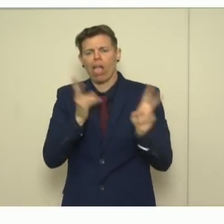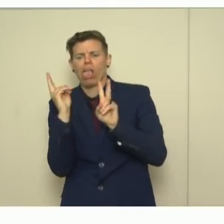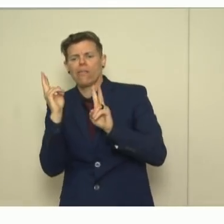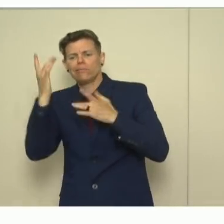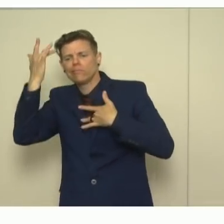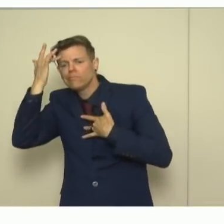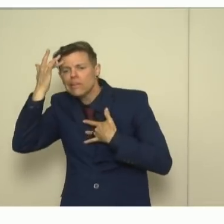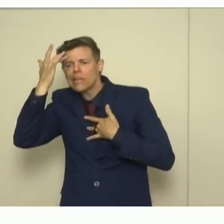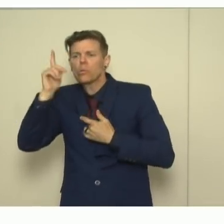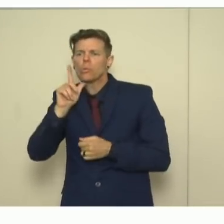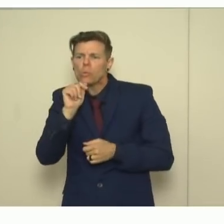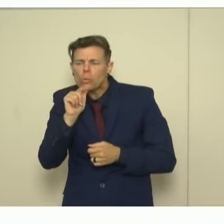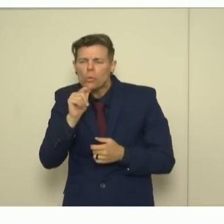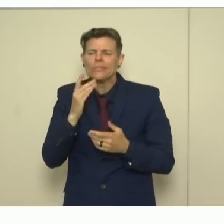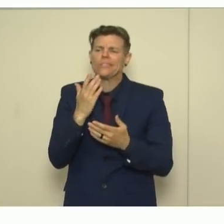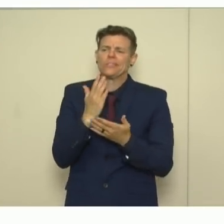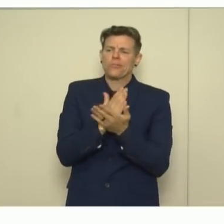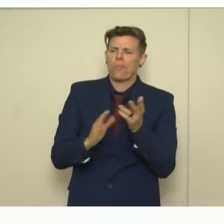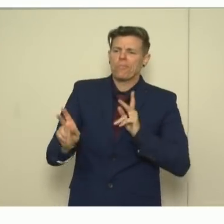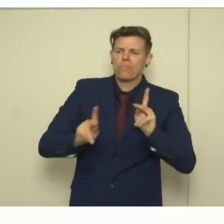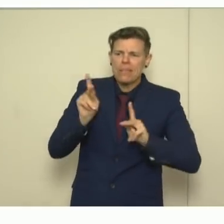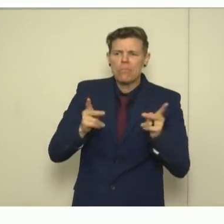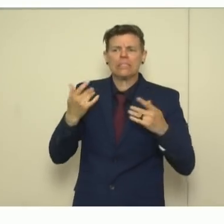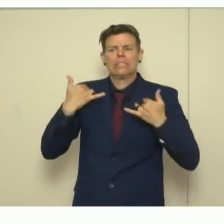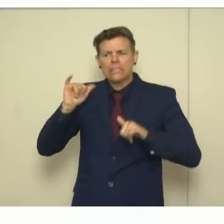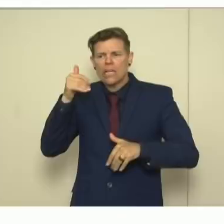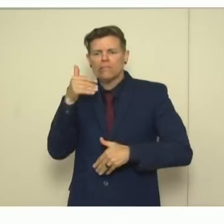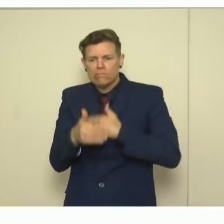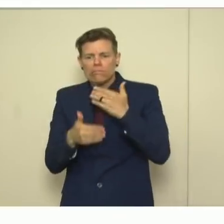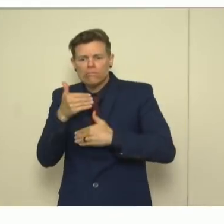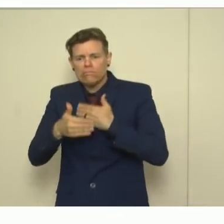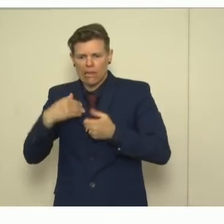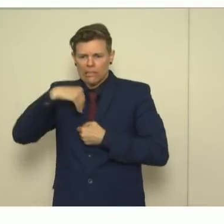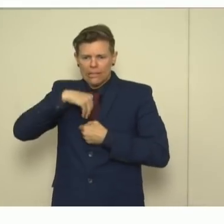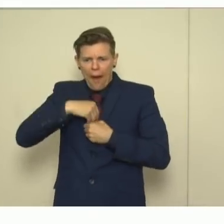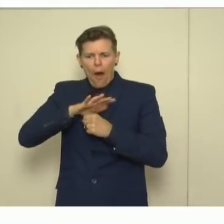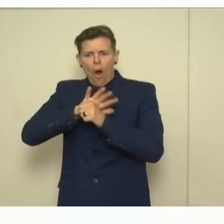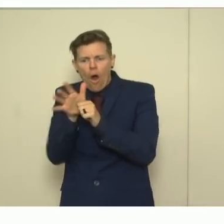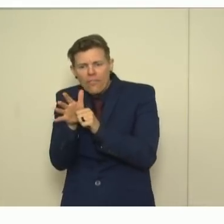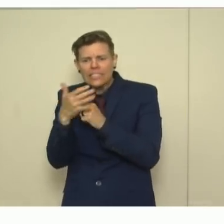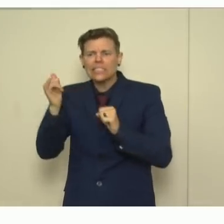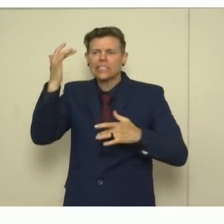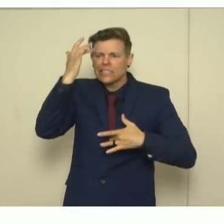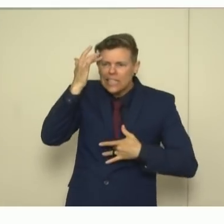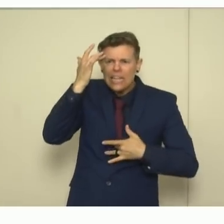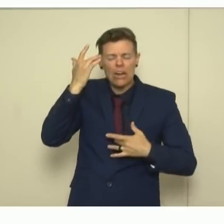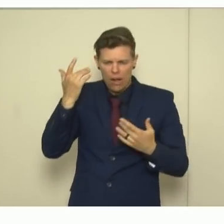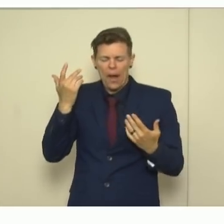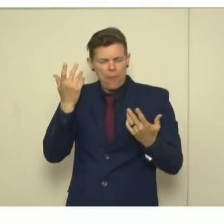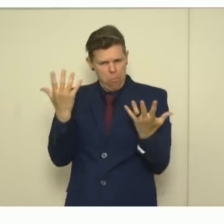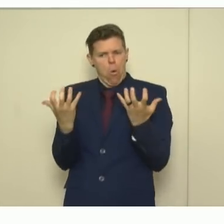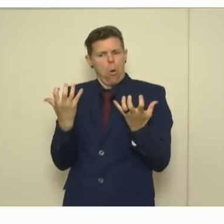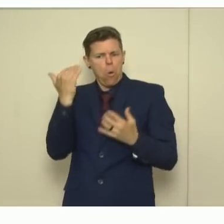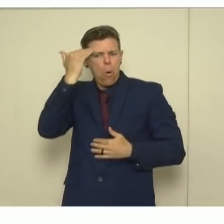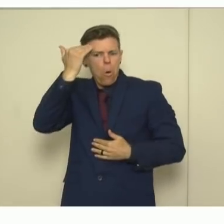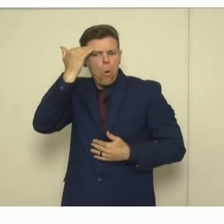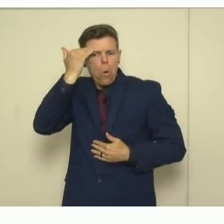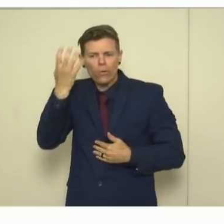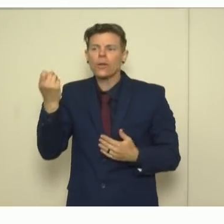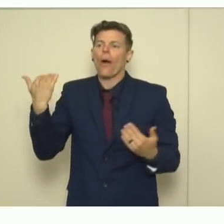people who are still susceptible, the people who have active COVID infections, and the people who are recovered. Epidemiology was doing their best to keep up with